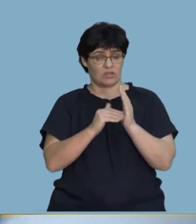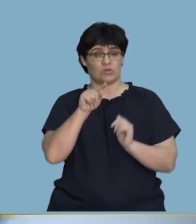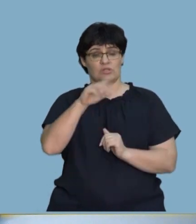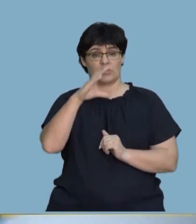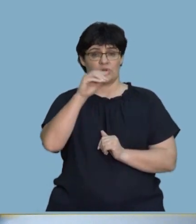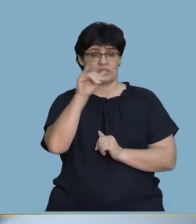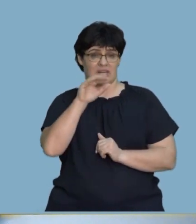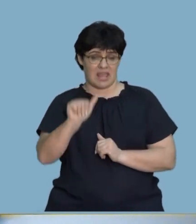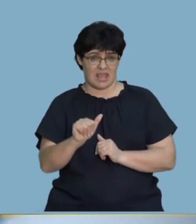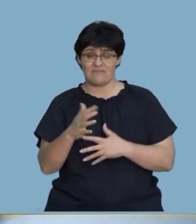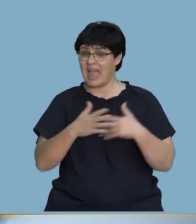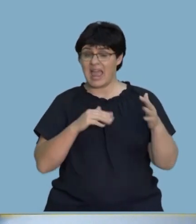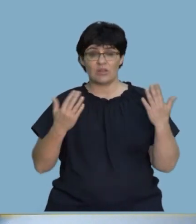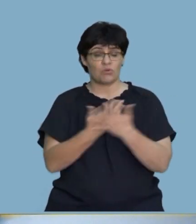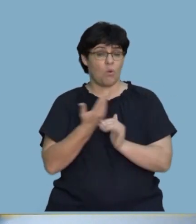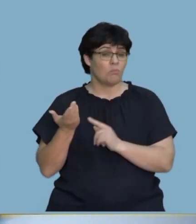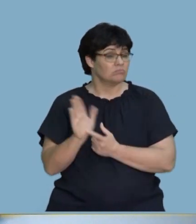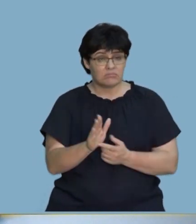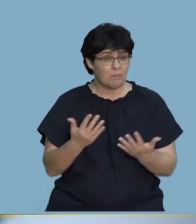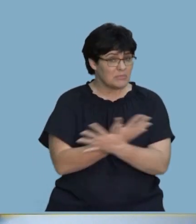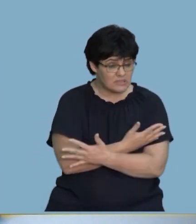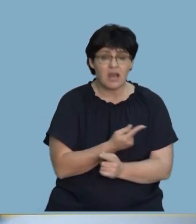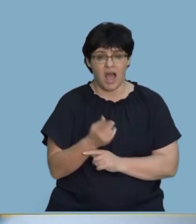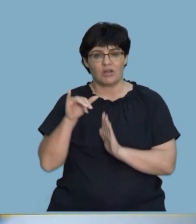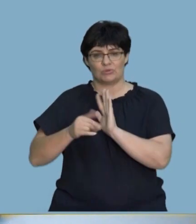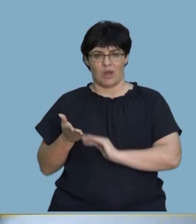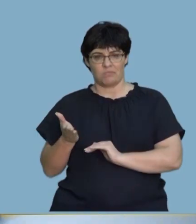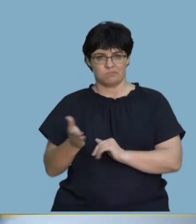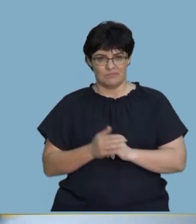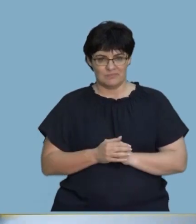www.wazamatrix.co.za, and if you missed any of the shows, they are available on our YouTube